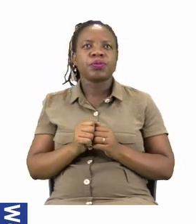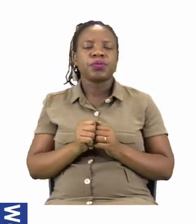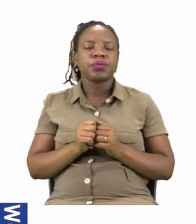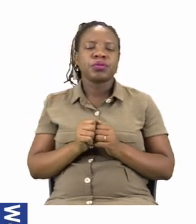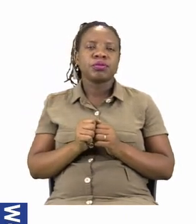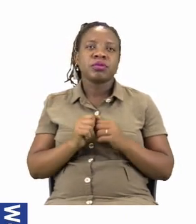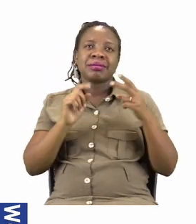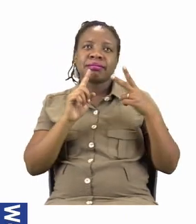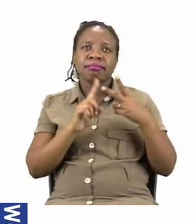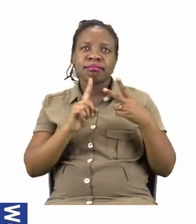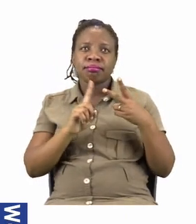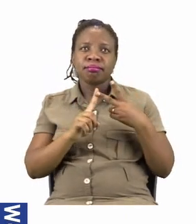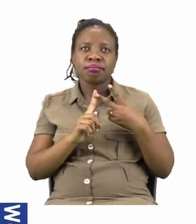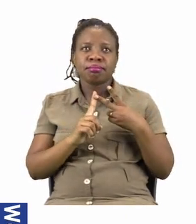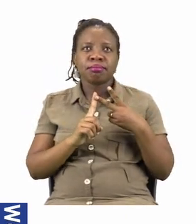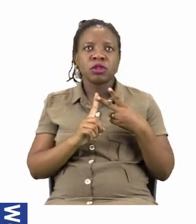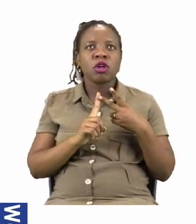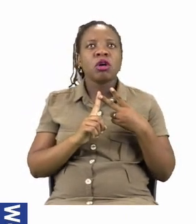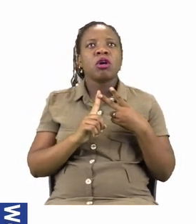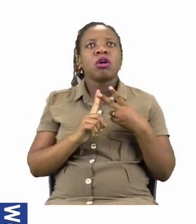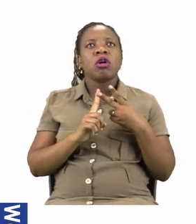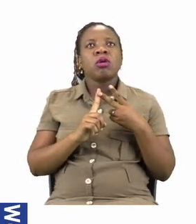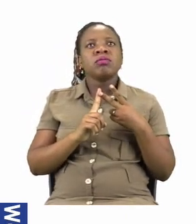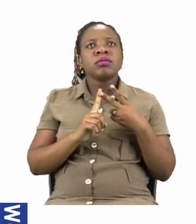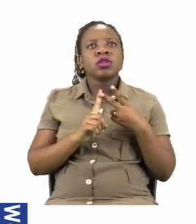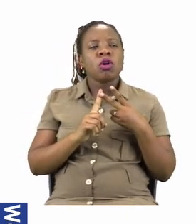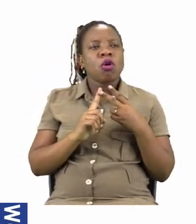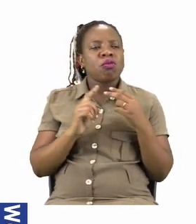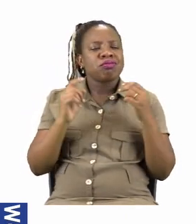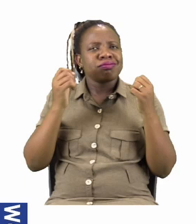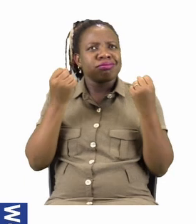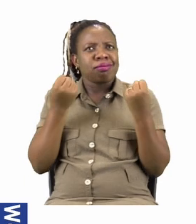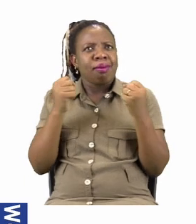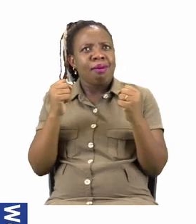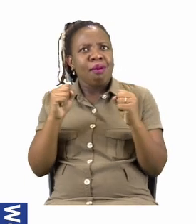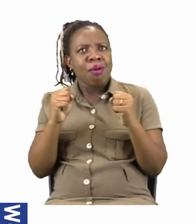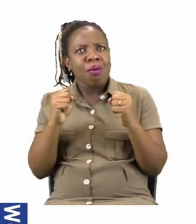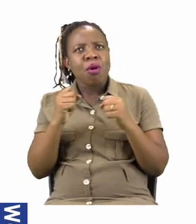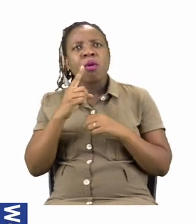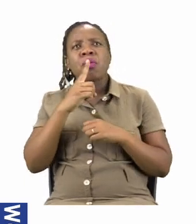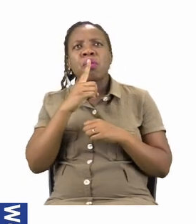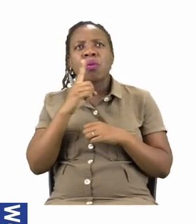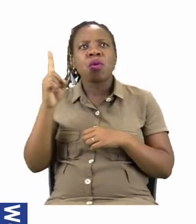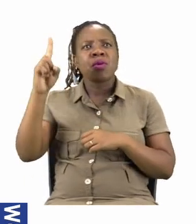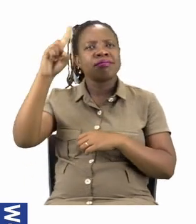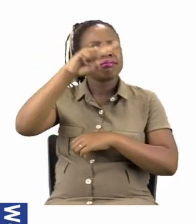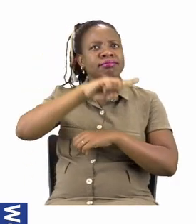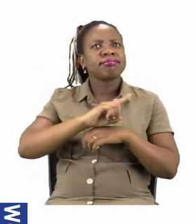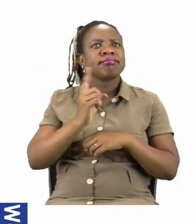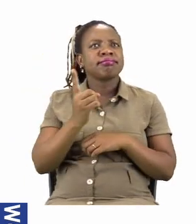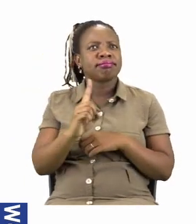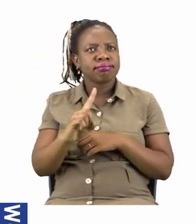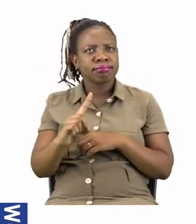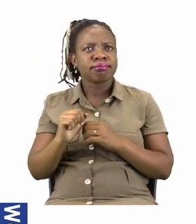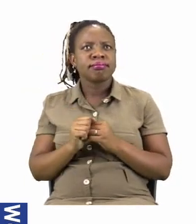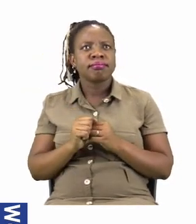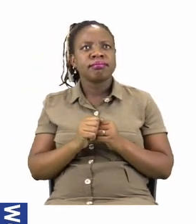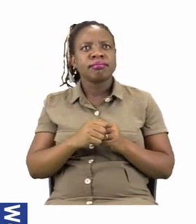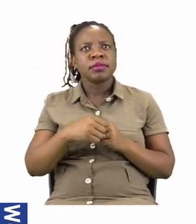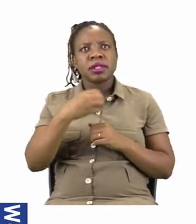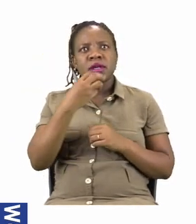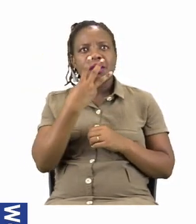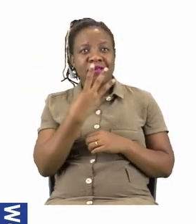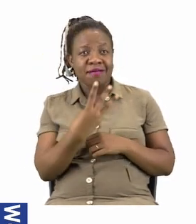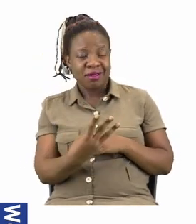the waves made? 4. What is not allowed at the